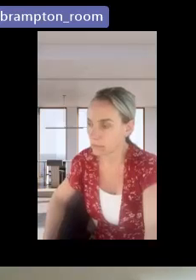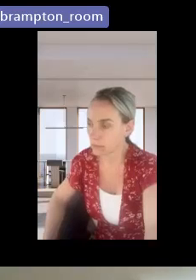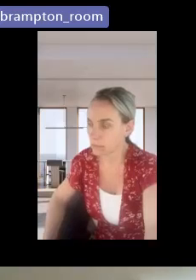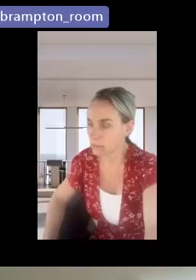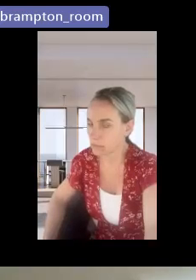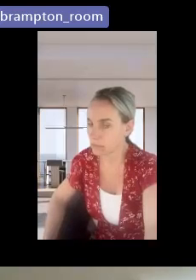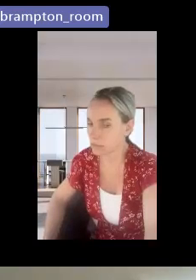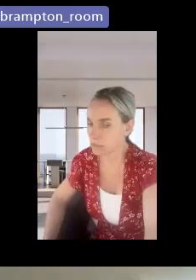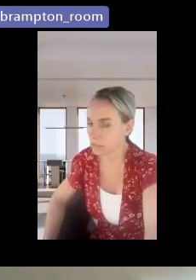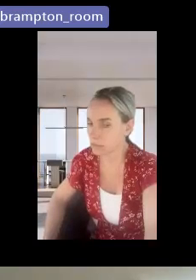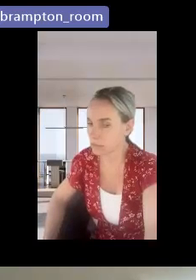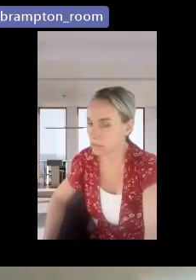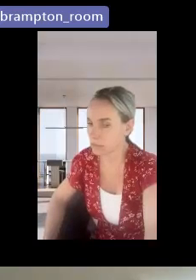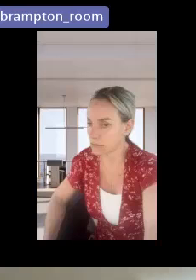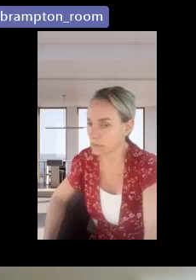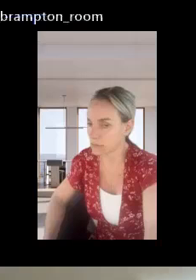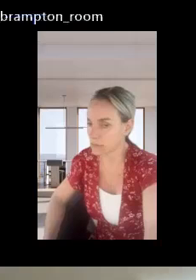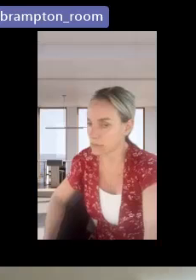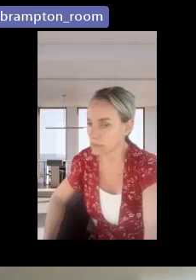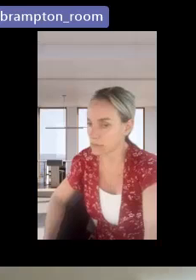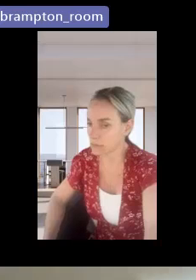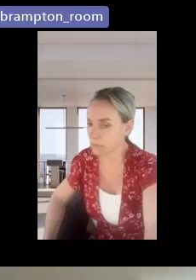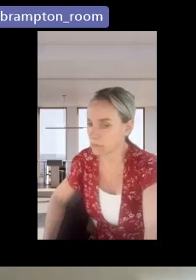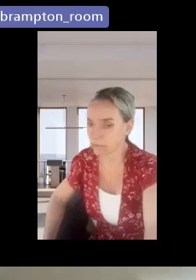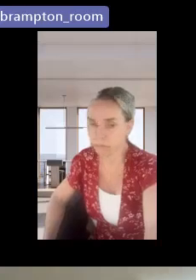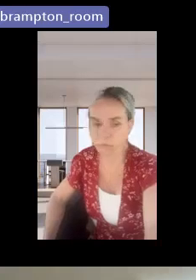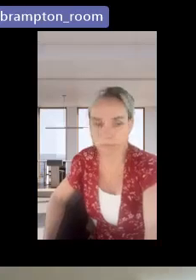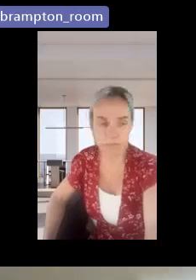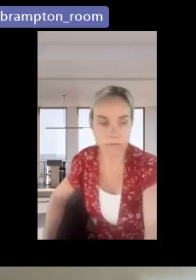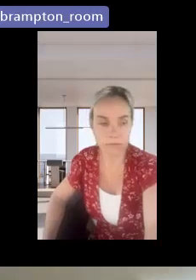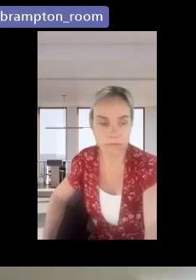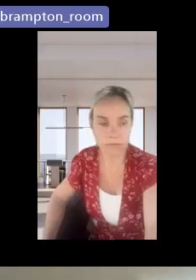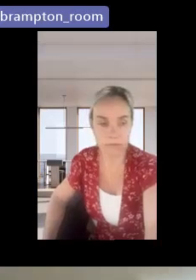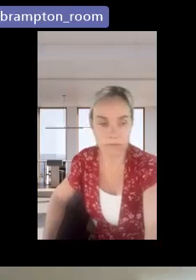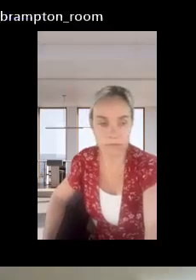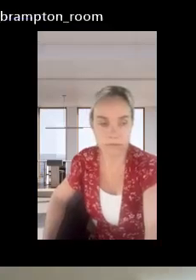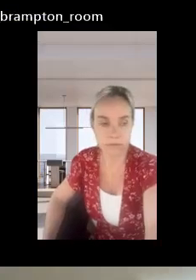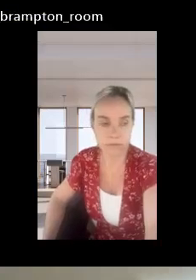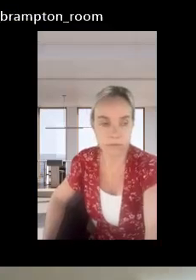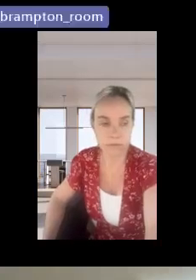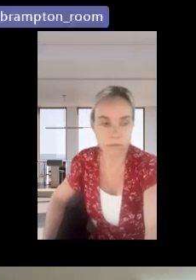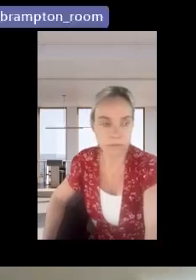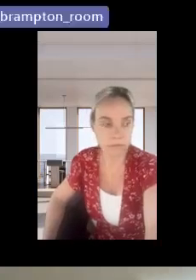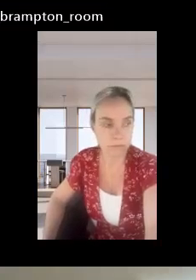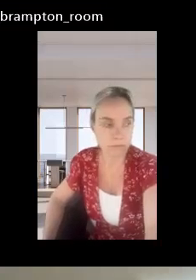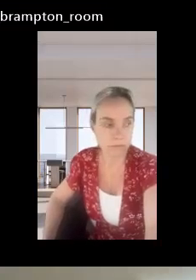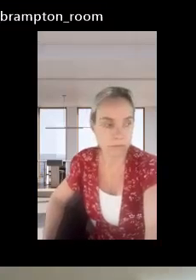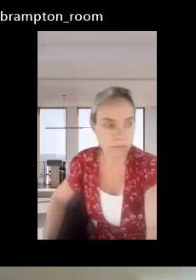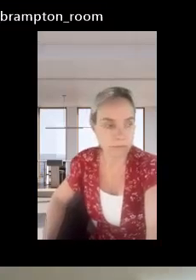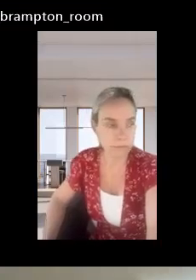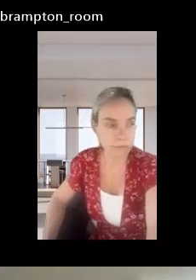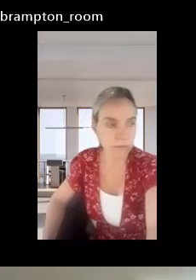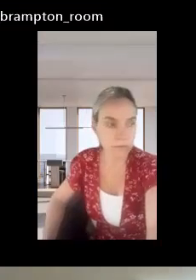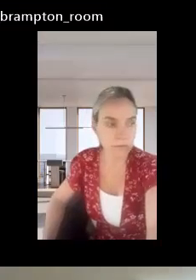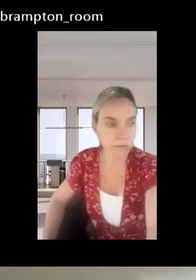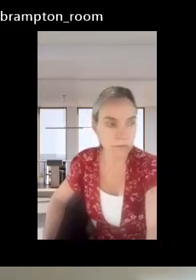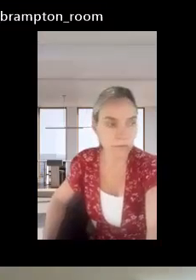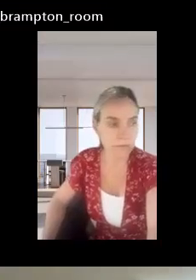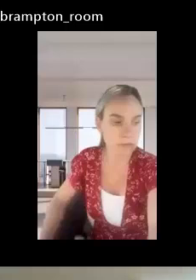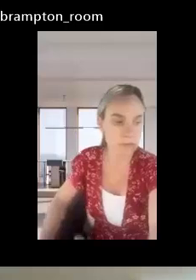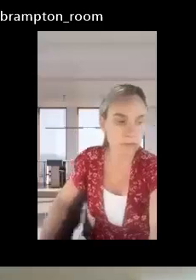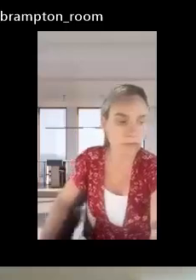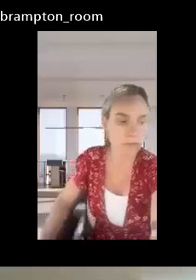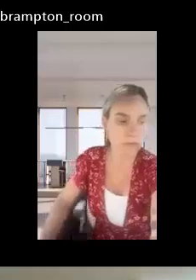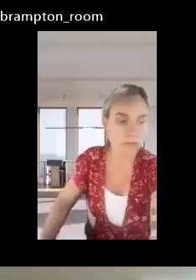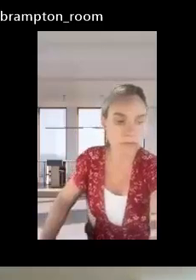turnover, et cetera, to really find out where the schools of need are? And thank you for the question. And